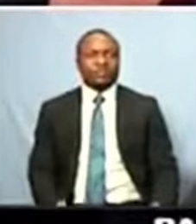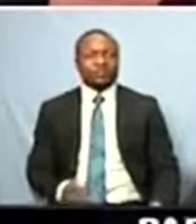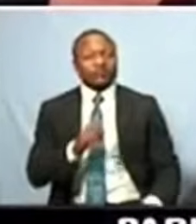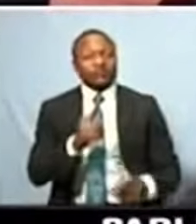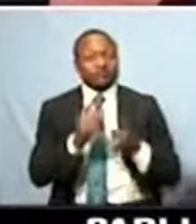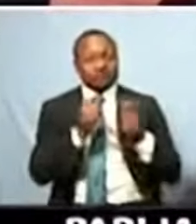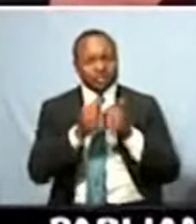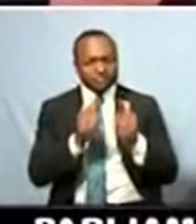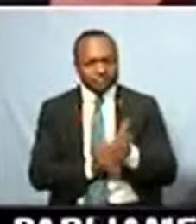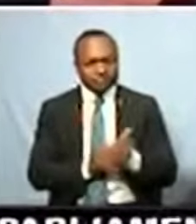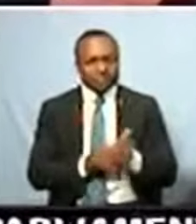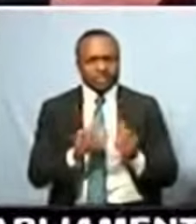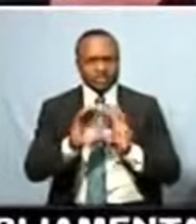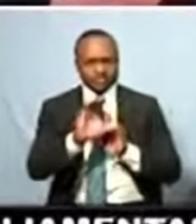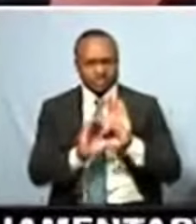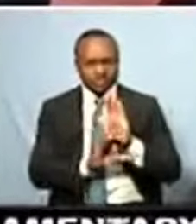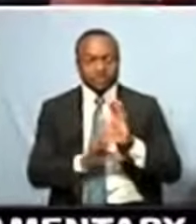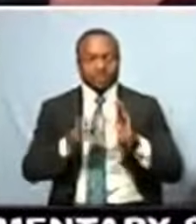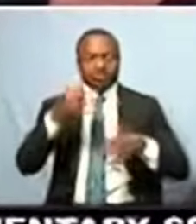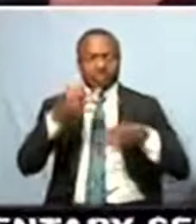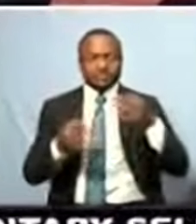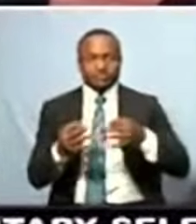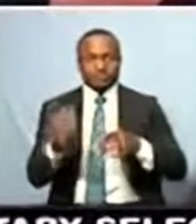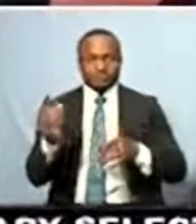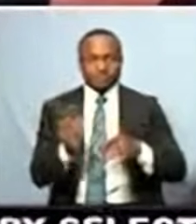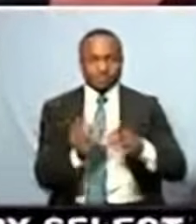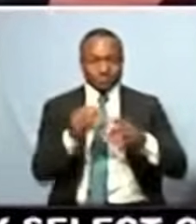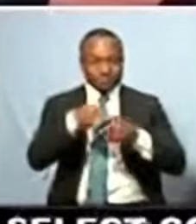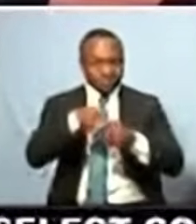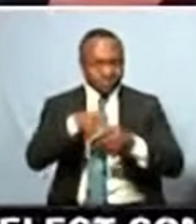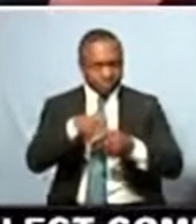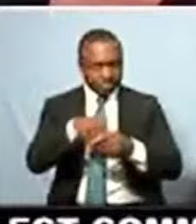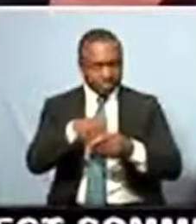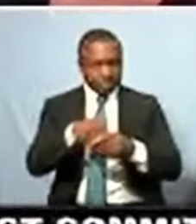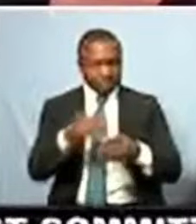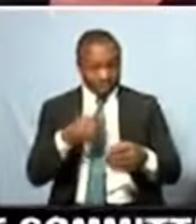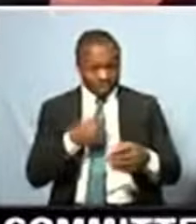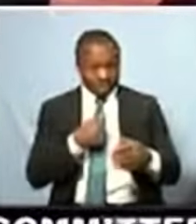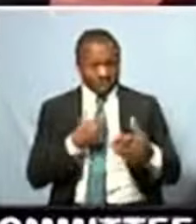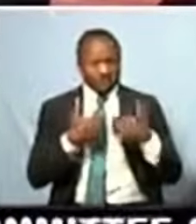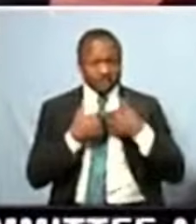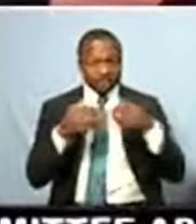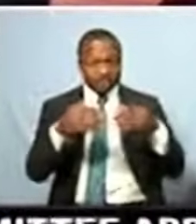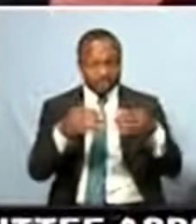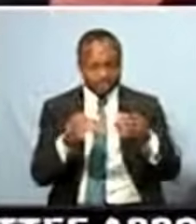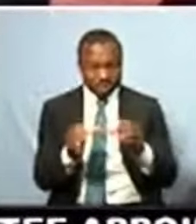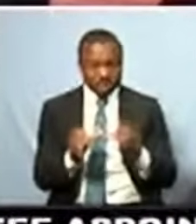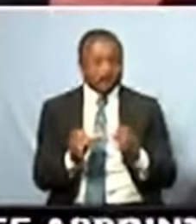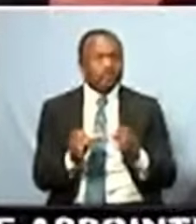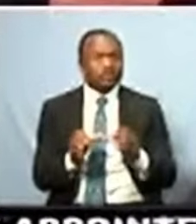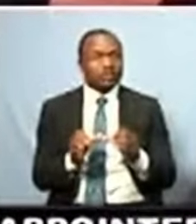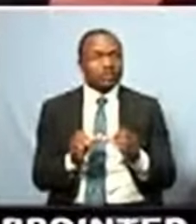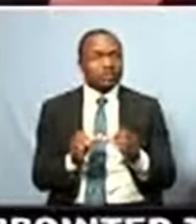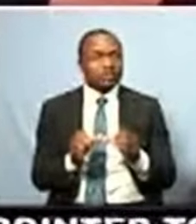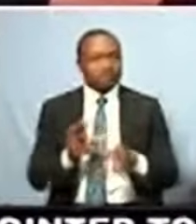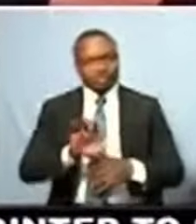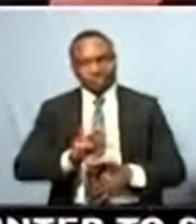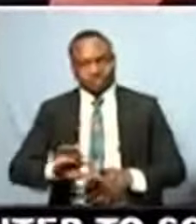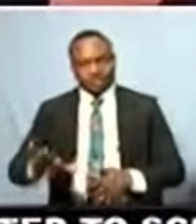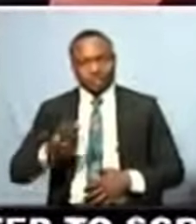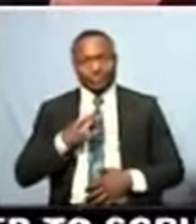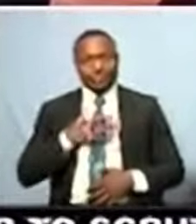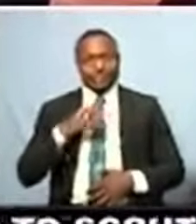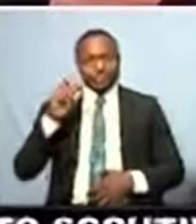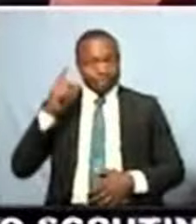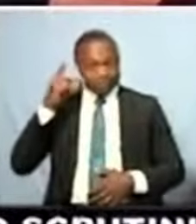referring to, where the constitutional court comes in? Is it the one like I hold the constituents, then I'm expelled by my political